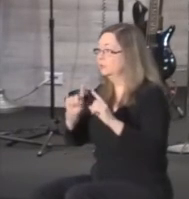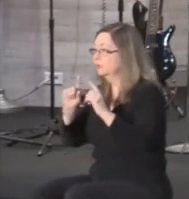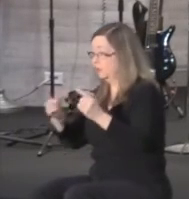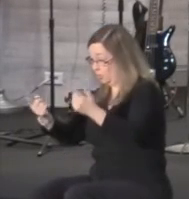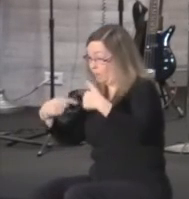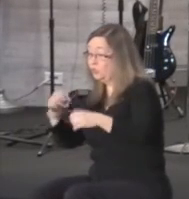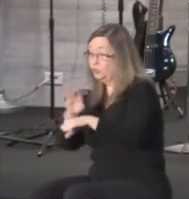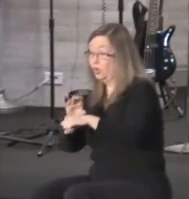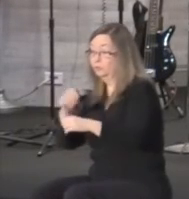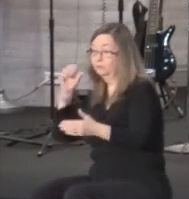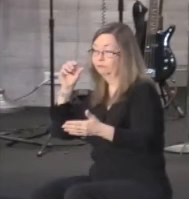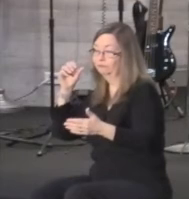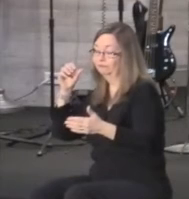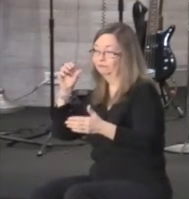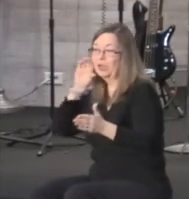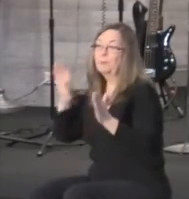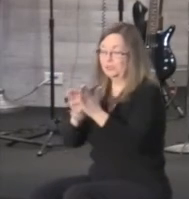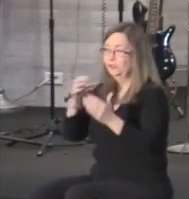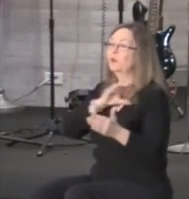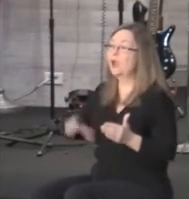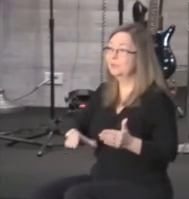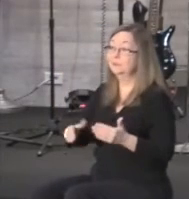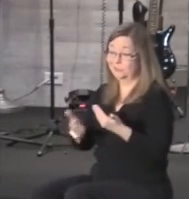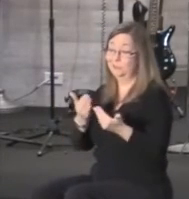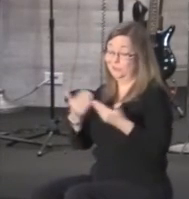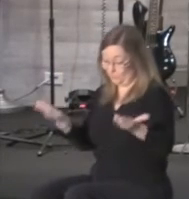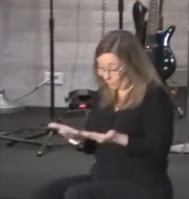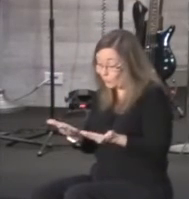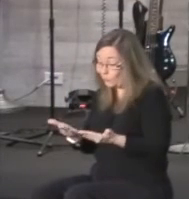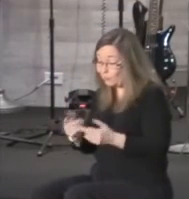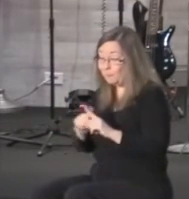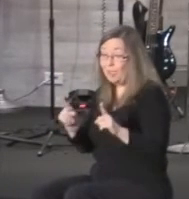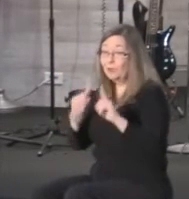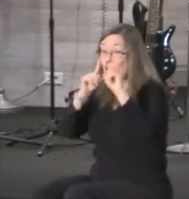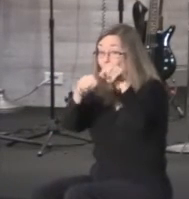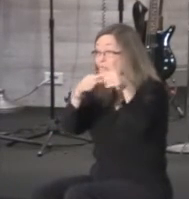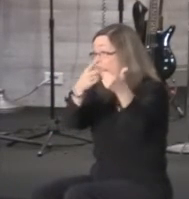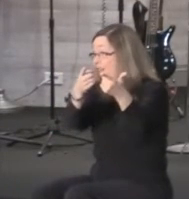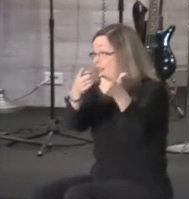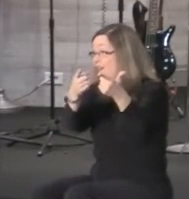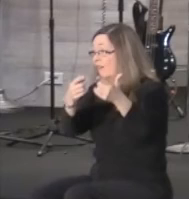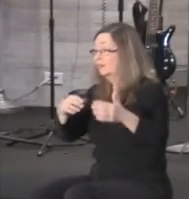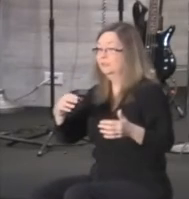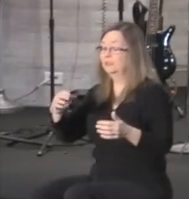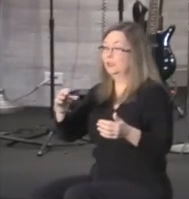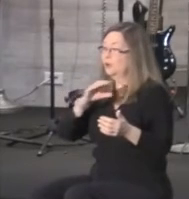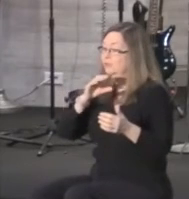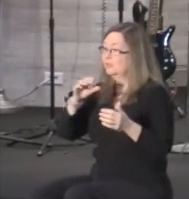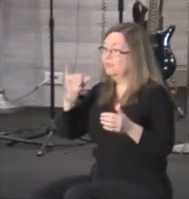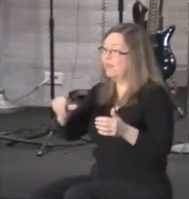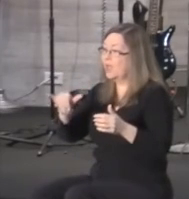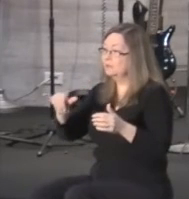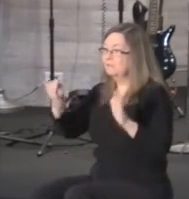we're going to stamp an image here, amen? It's easy here. But when we go out there, we're to be stamping an image all over the world, and that